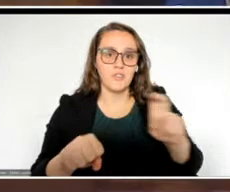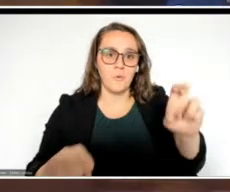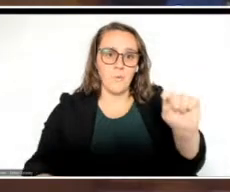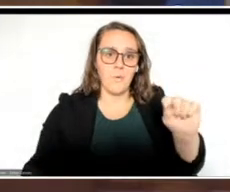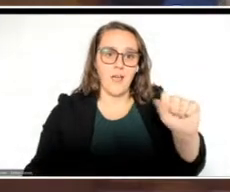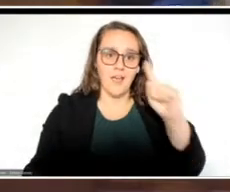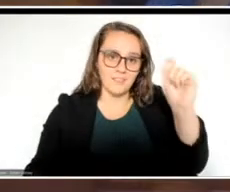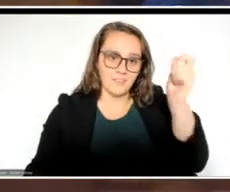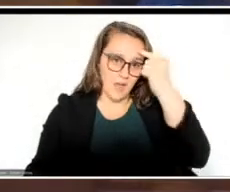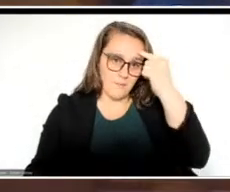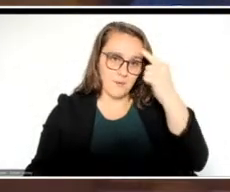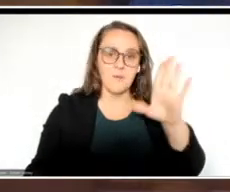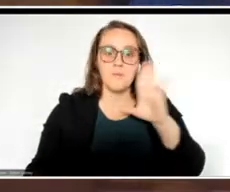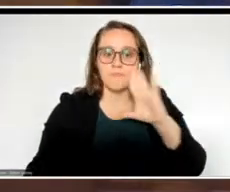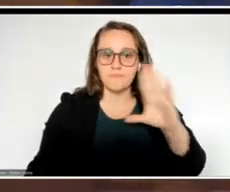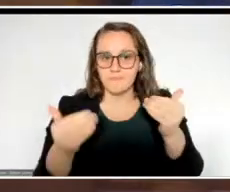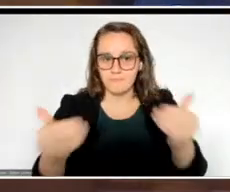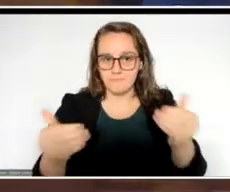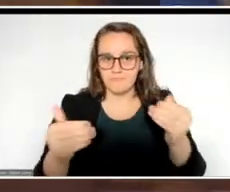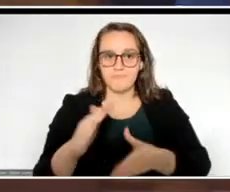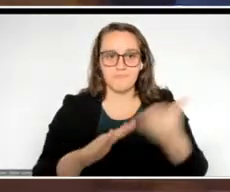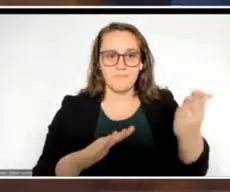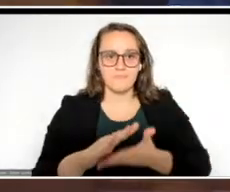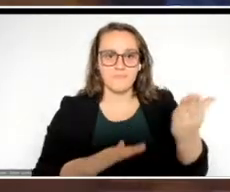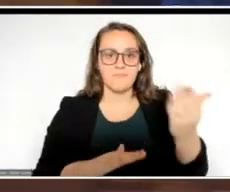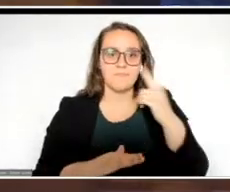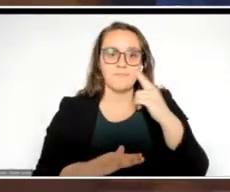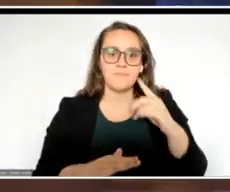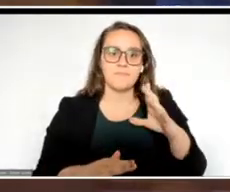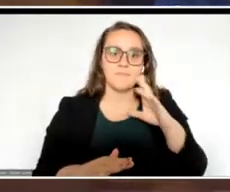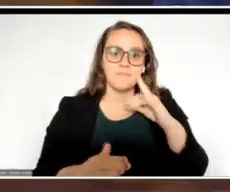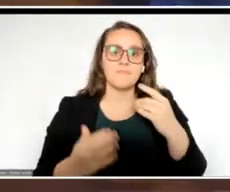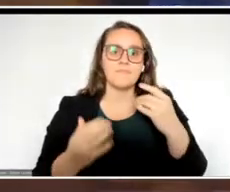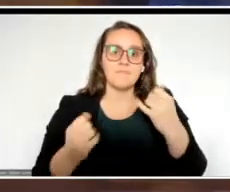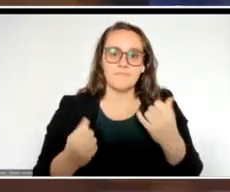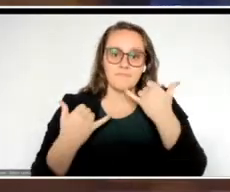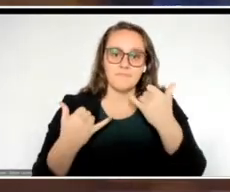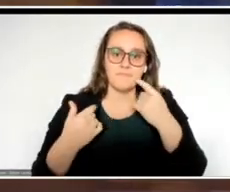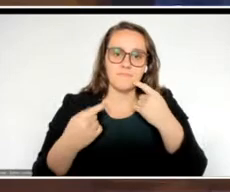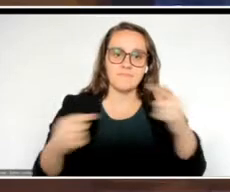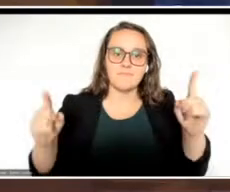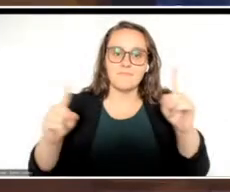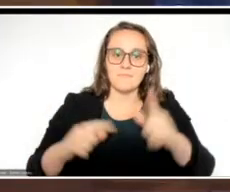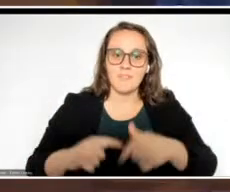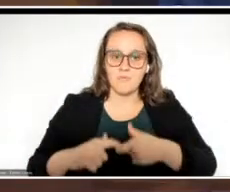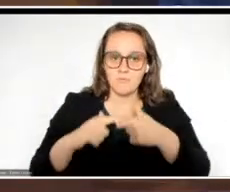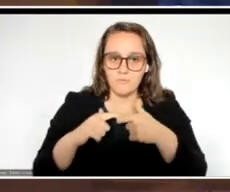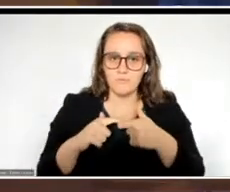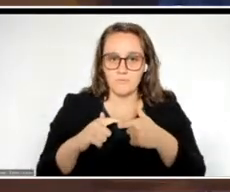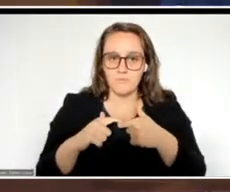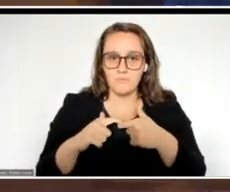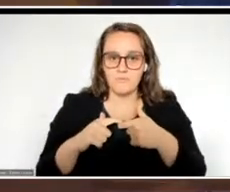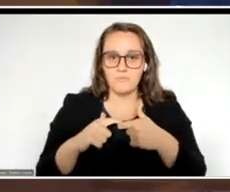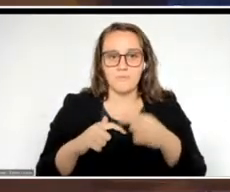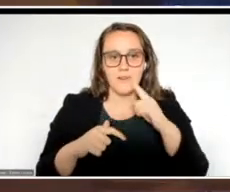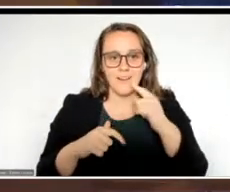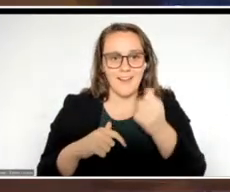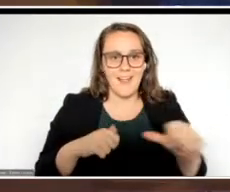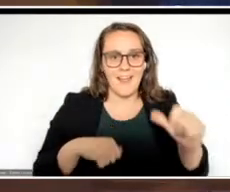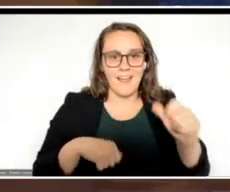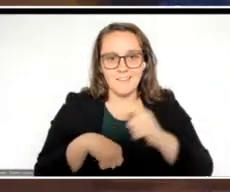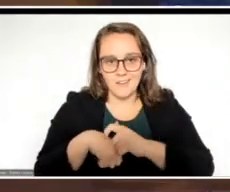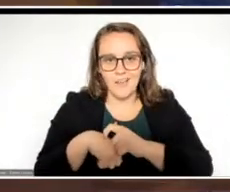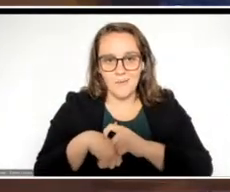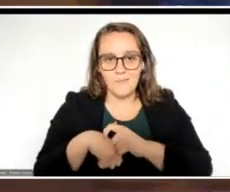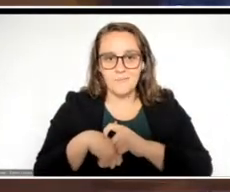Without objection, the chair is authorized to declare the committee in recess at any point. Pursuant to House